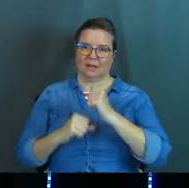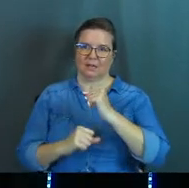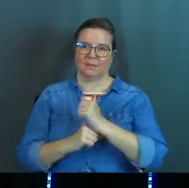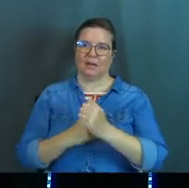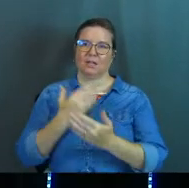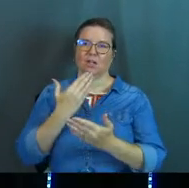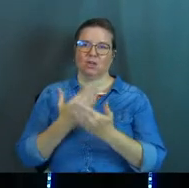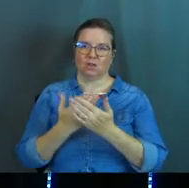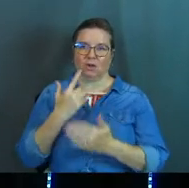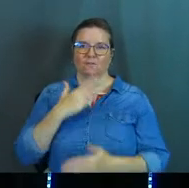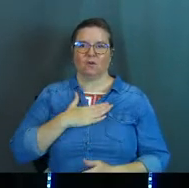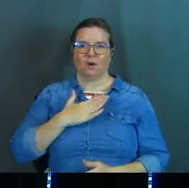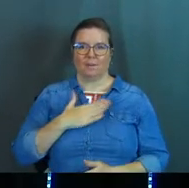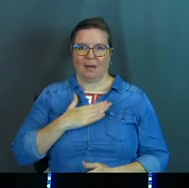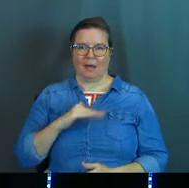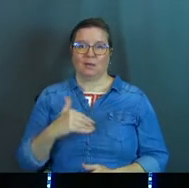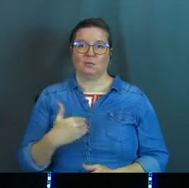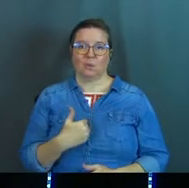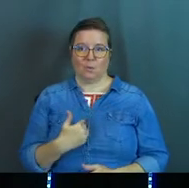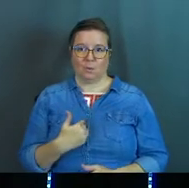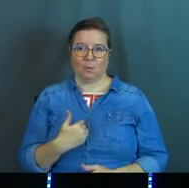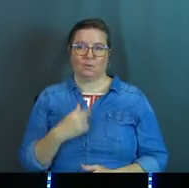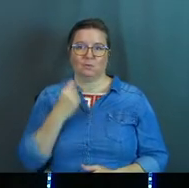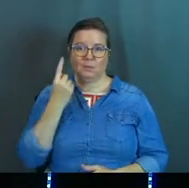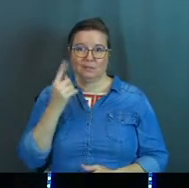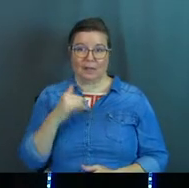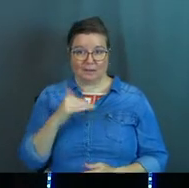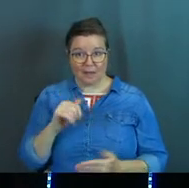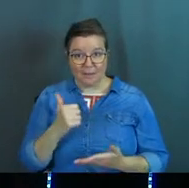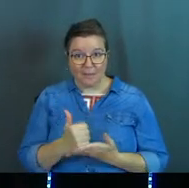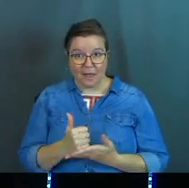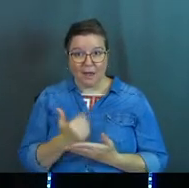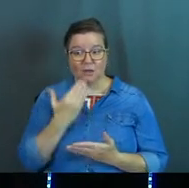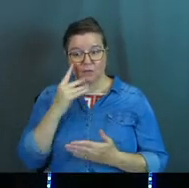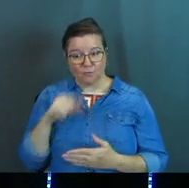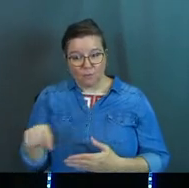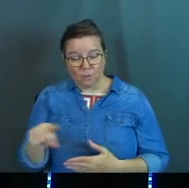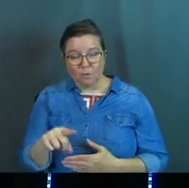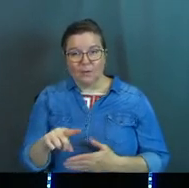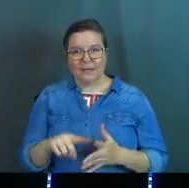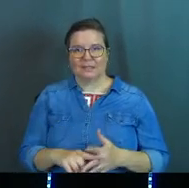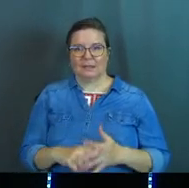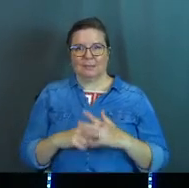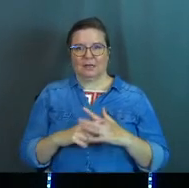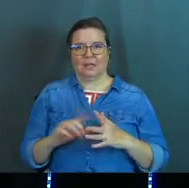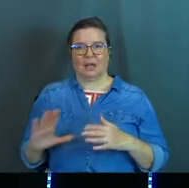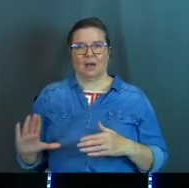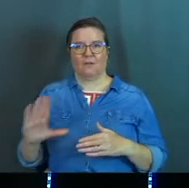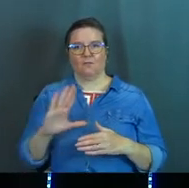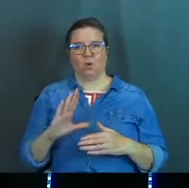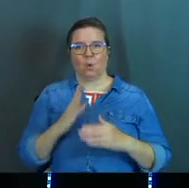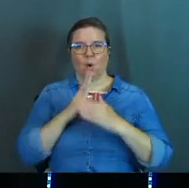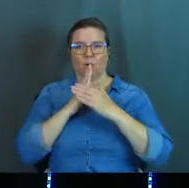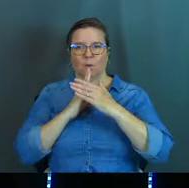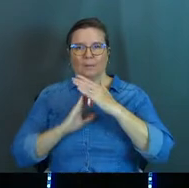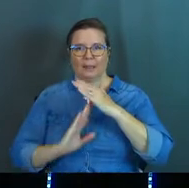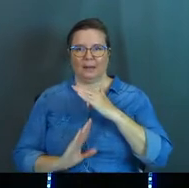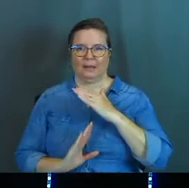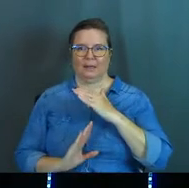fundamentally good for my human soul. Amen? It's good for you, and it's the beginning of your